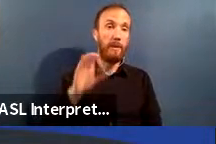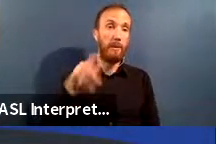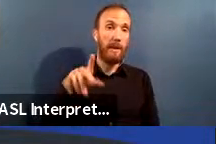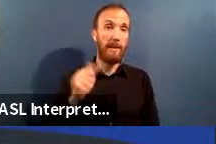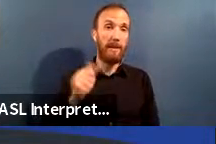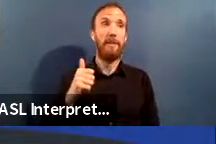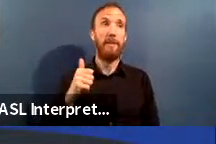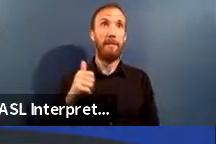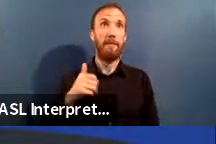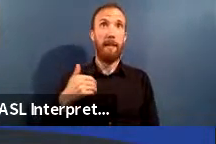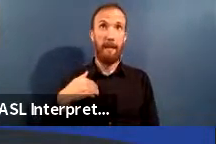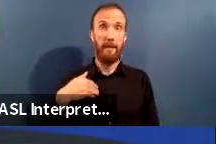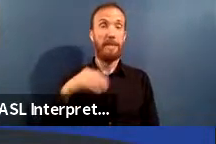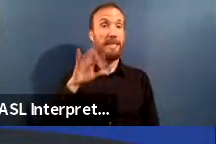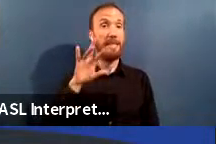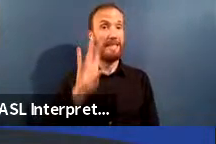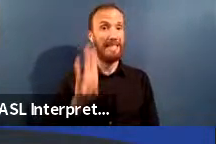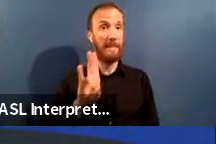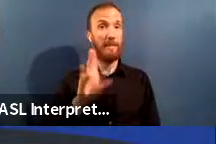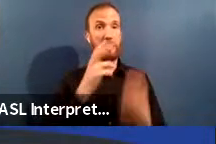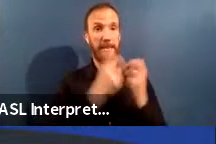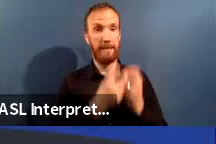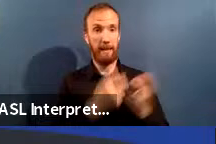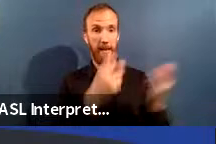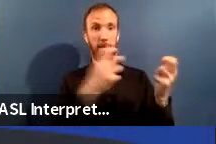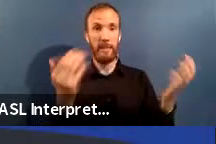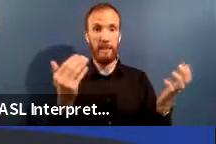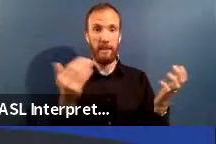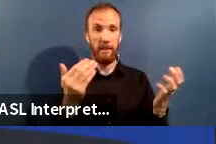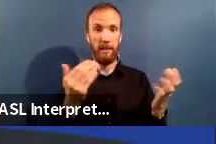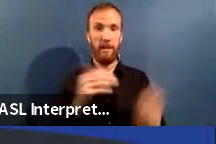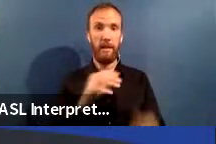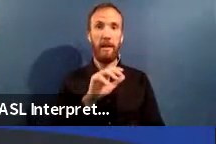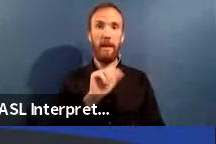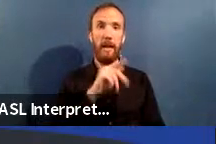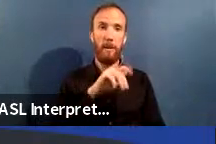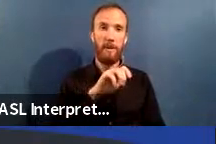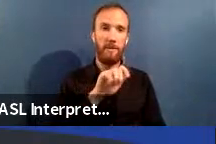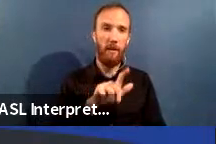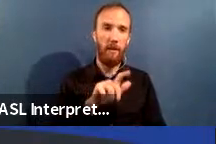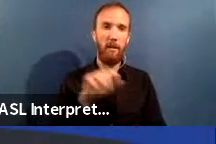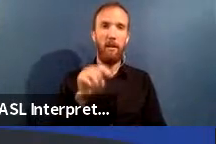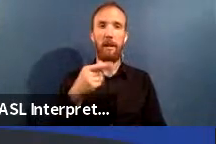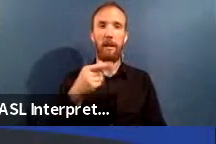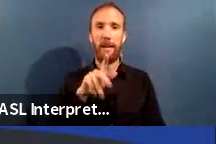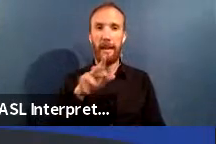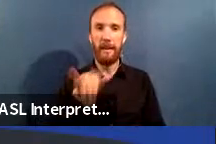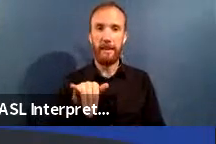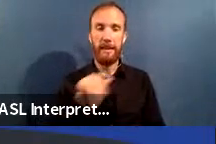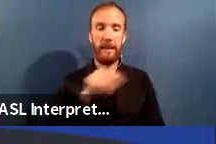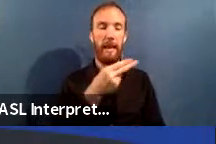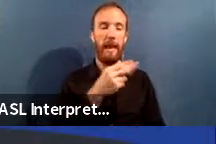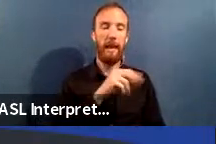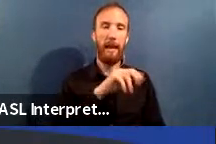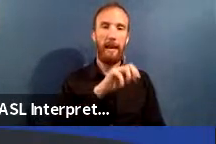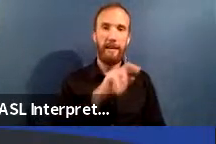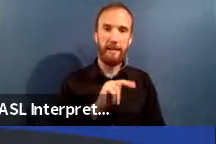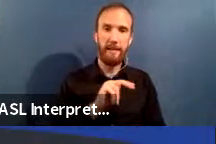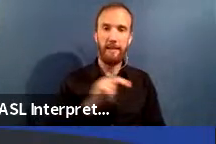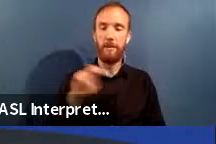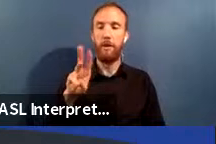stadiums throughout the city. They are Eckersall, Gately, Hanson,